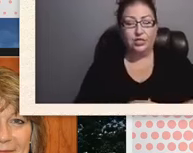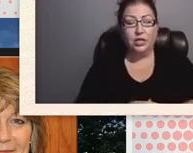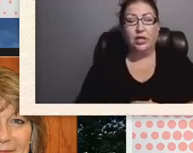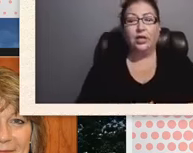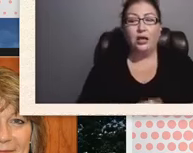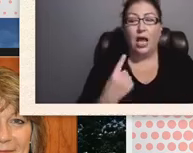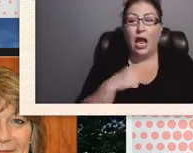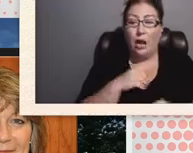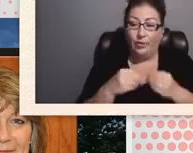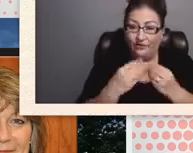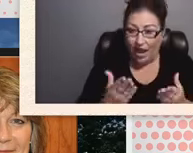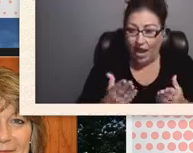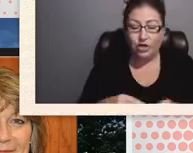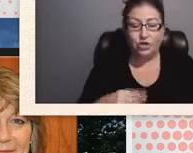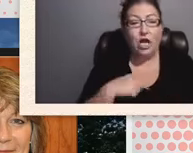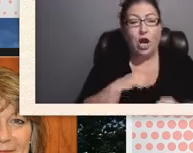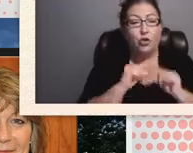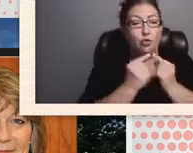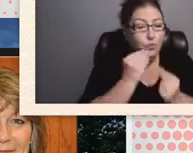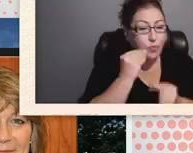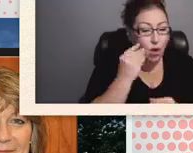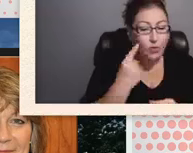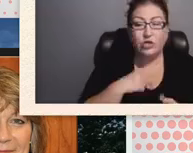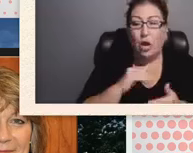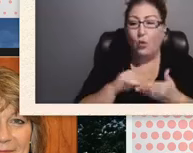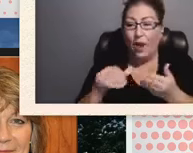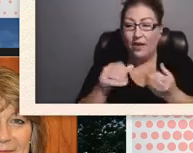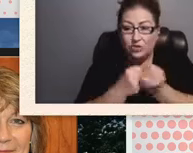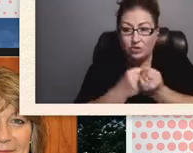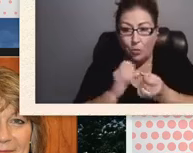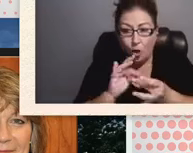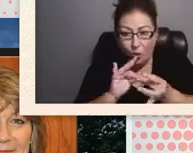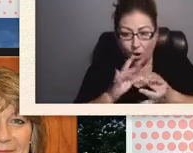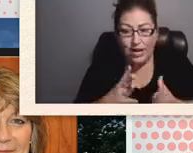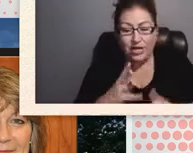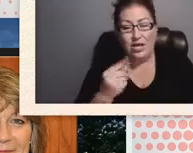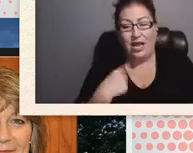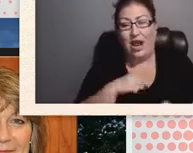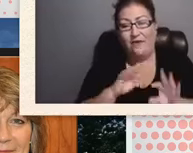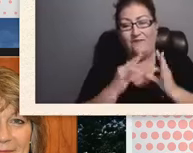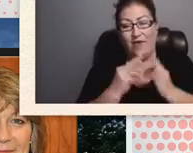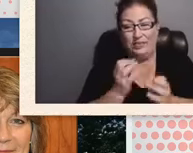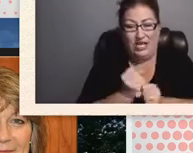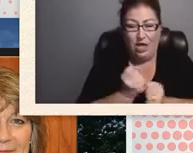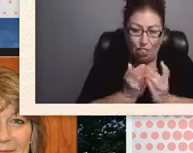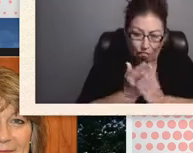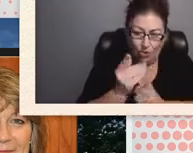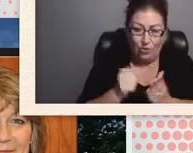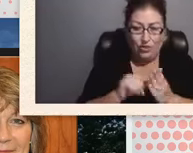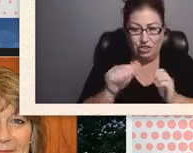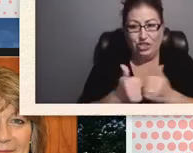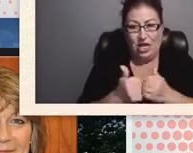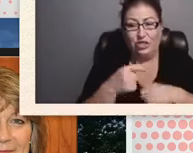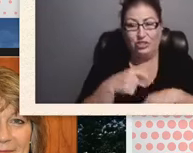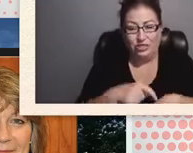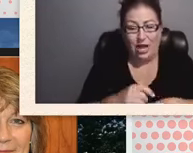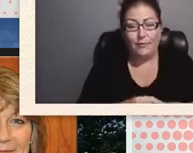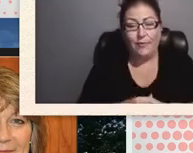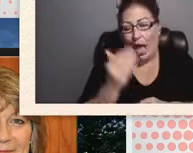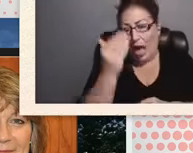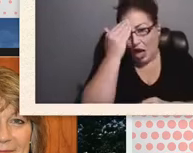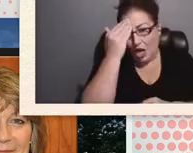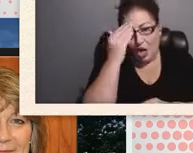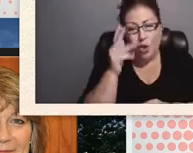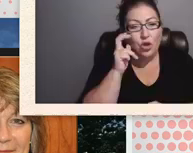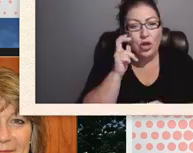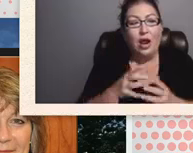providers, our group homes, our waiver support coordinators, and our families get through these challenging times. I know you've heard a lot about